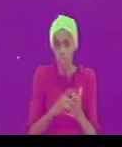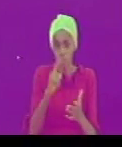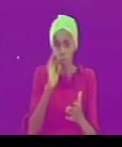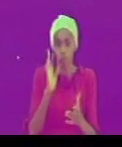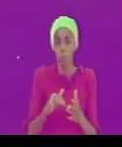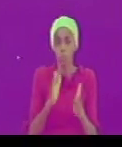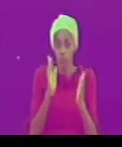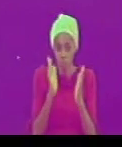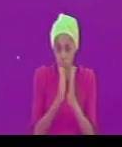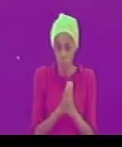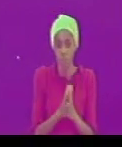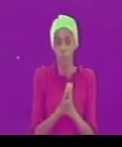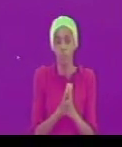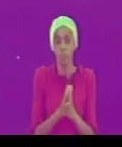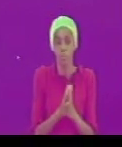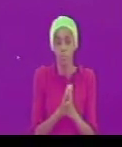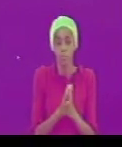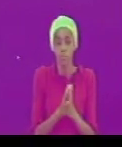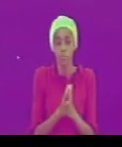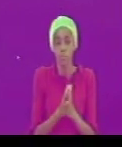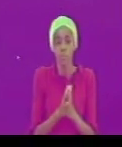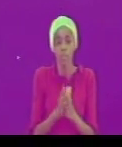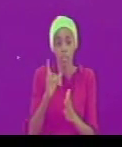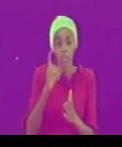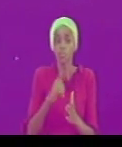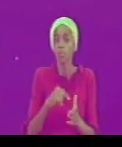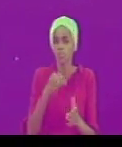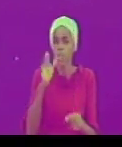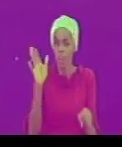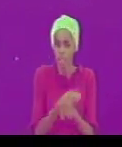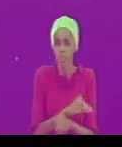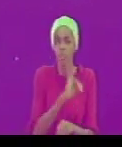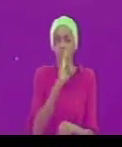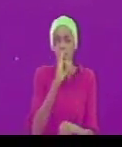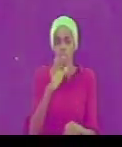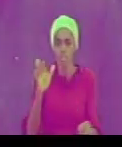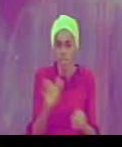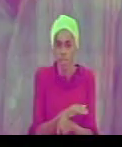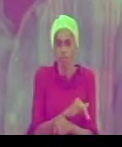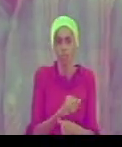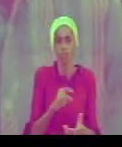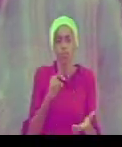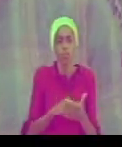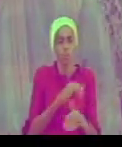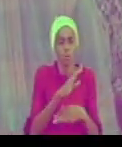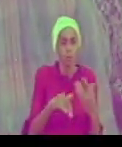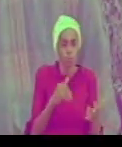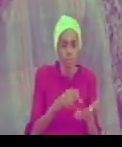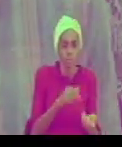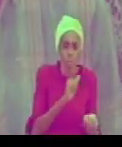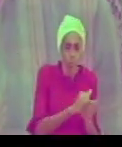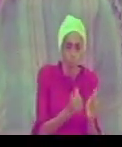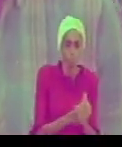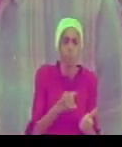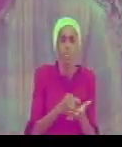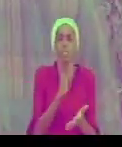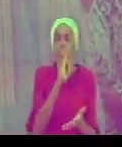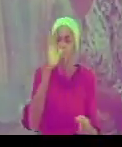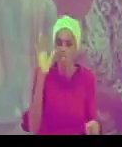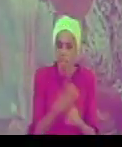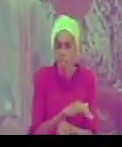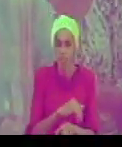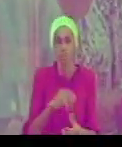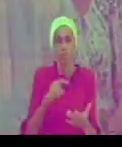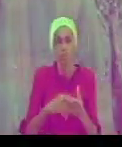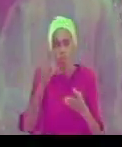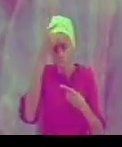enough. To disasters, enough is enough. To diseases, enough is enough. To destitution, enough is enough. The poverty that is